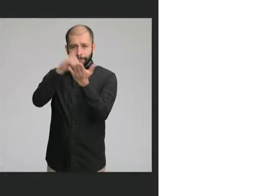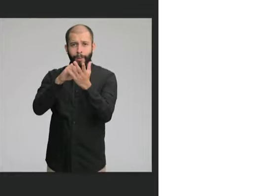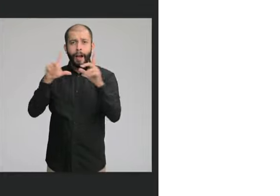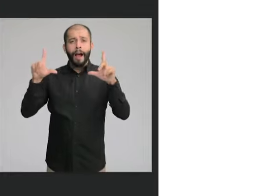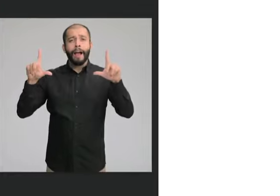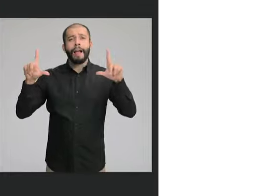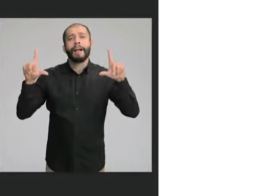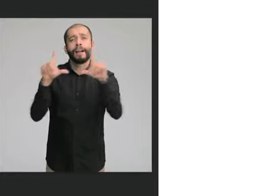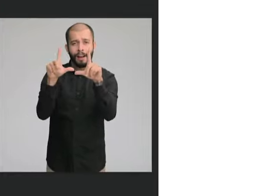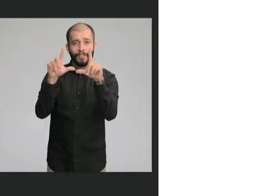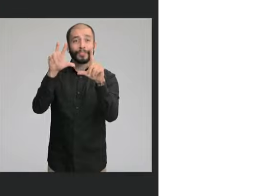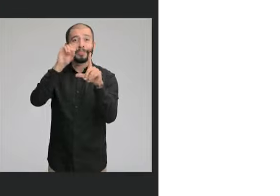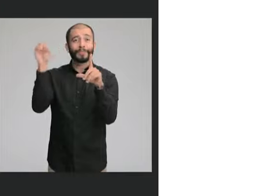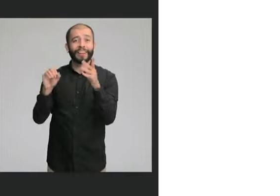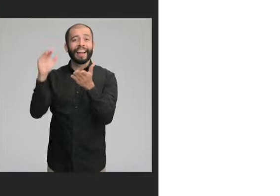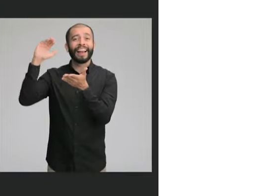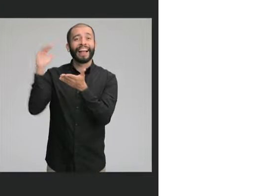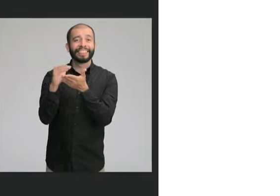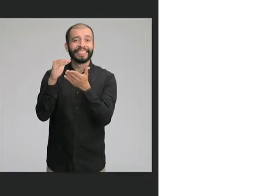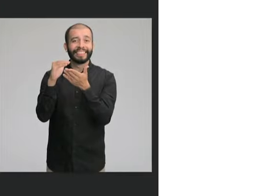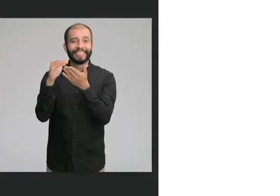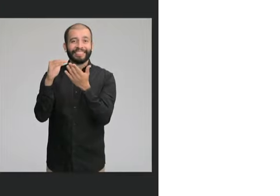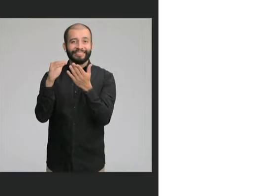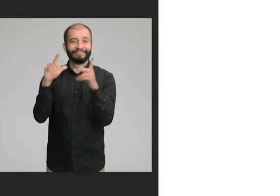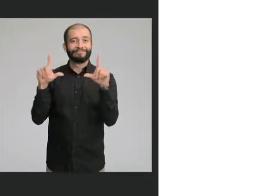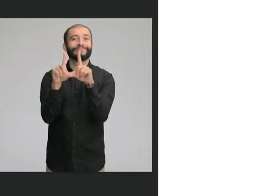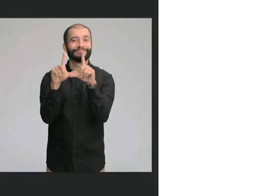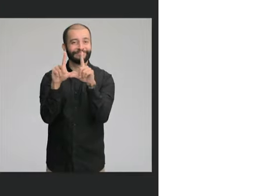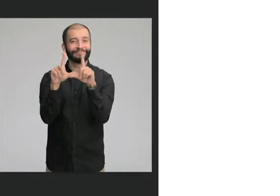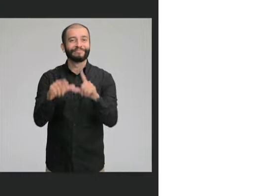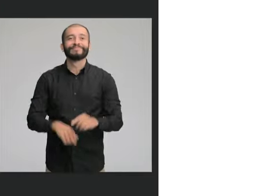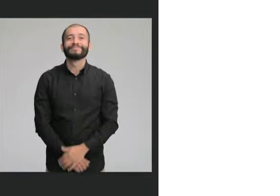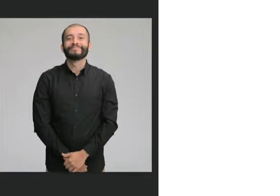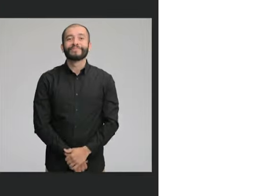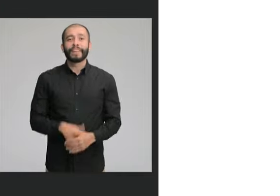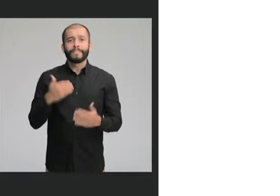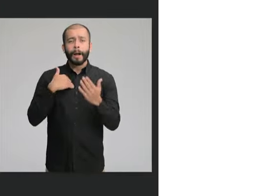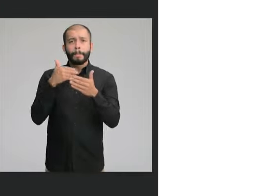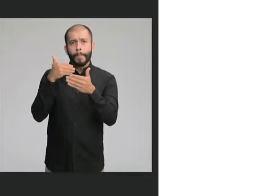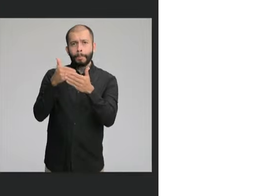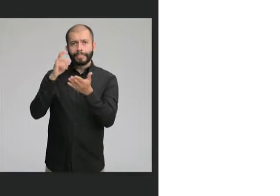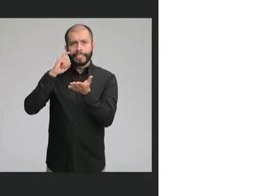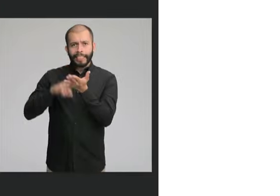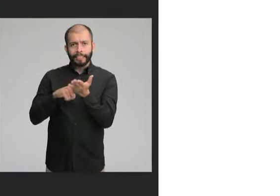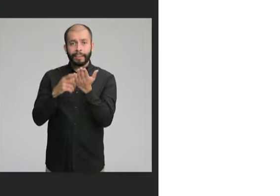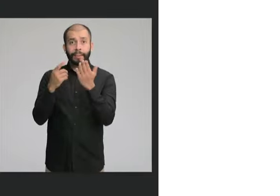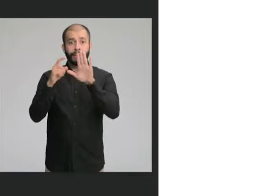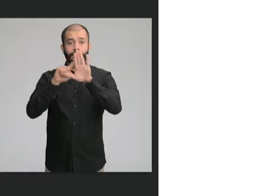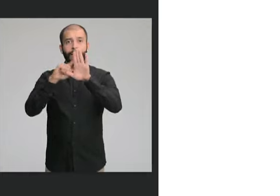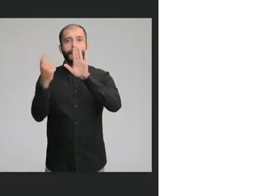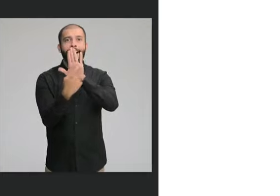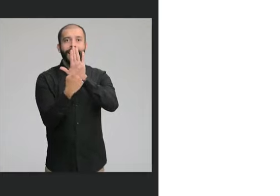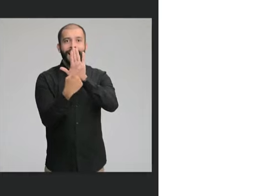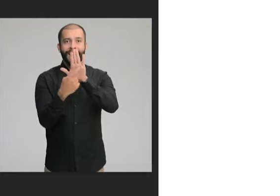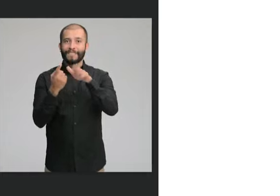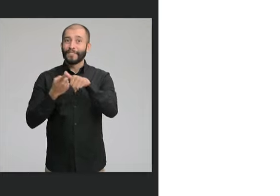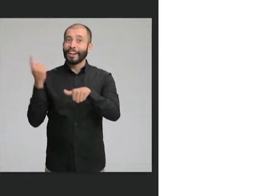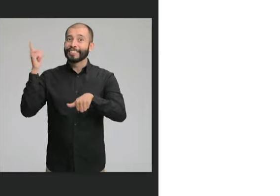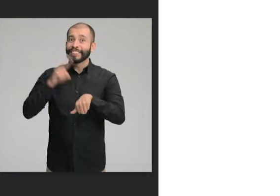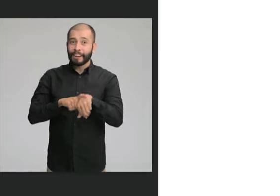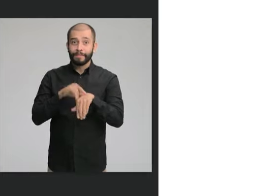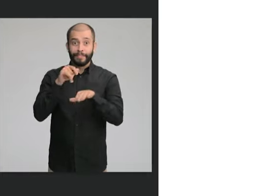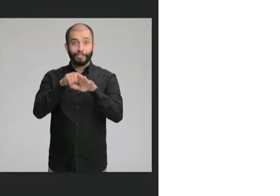smaller size, mm-hmm. using 30% less area. We put the proximity sensor behind the display for the first time. That's actually so with crazy this change, when you're talking about